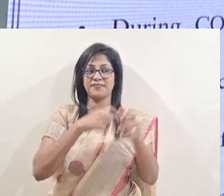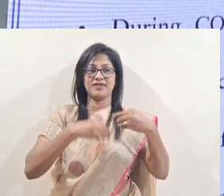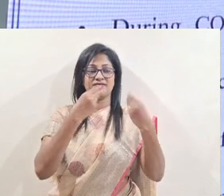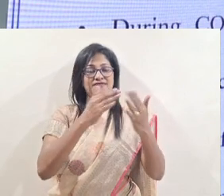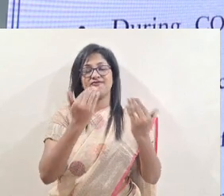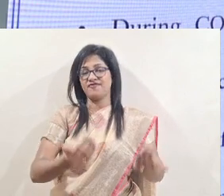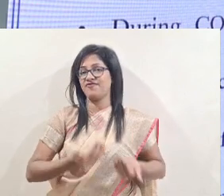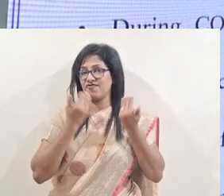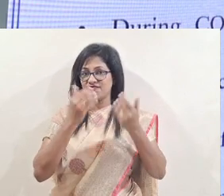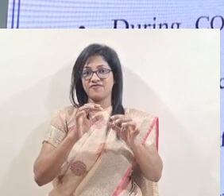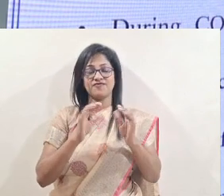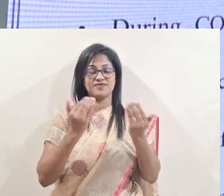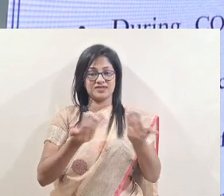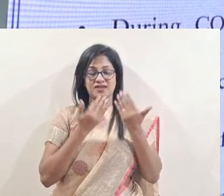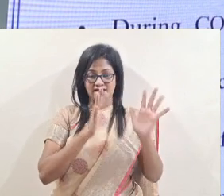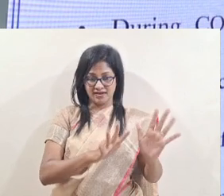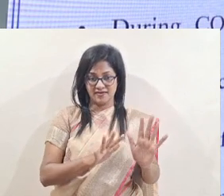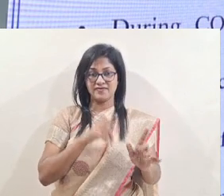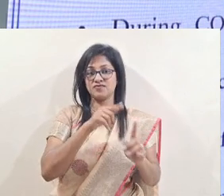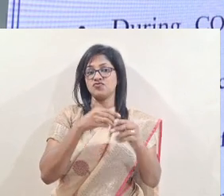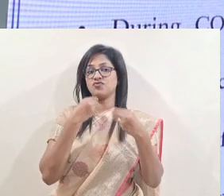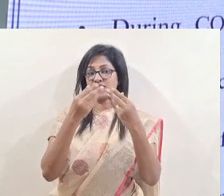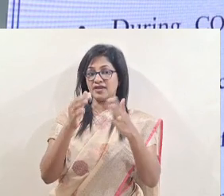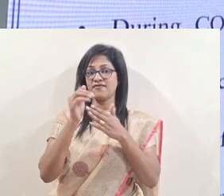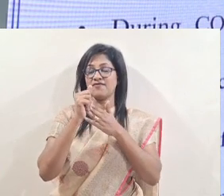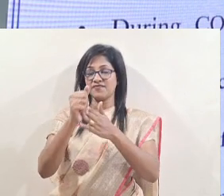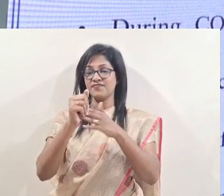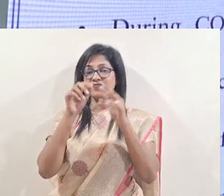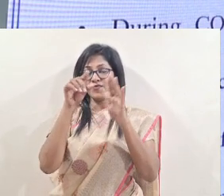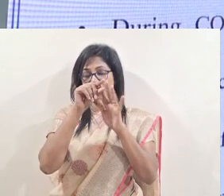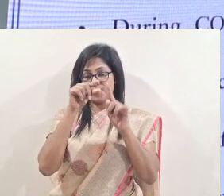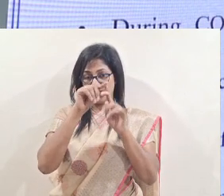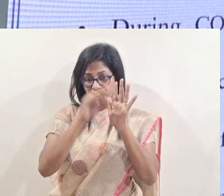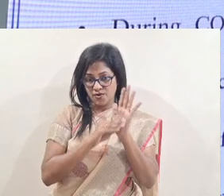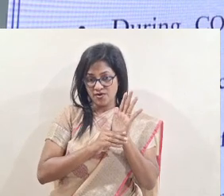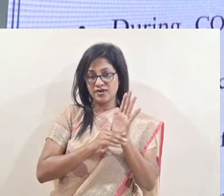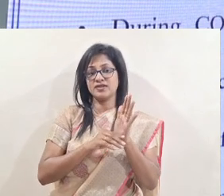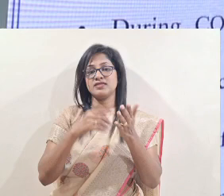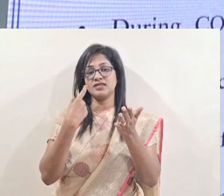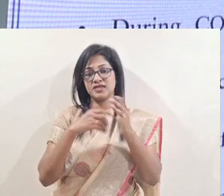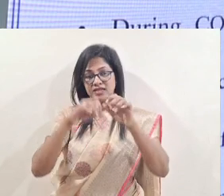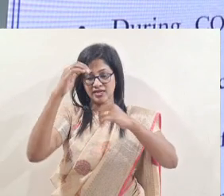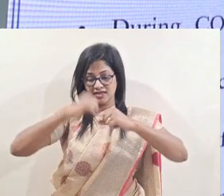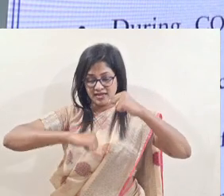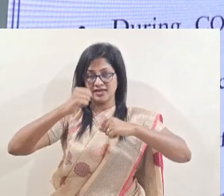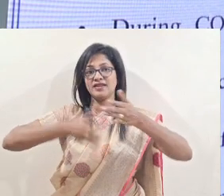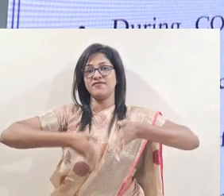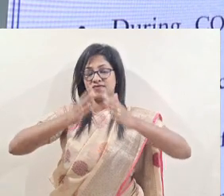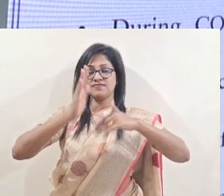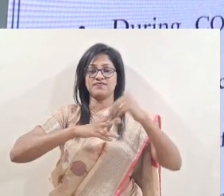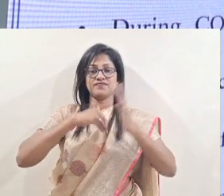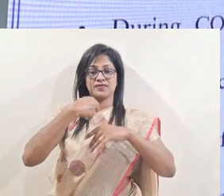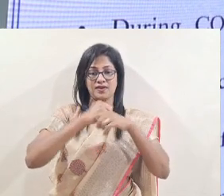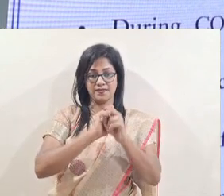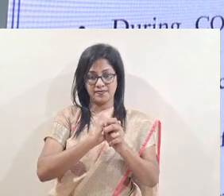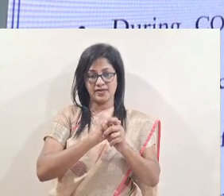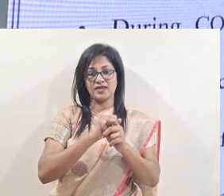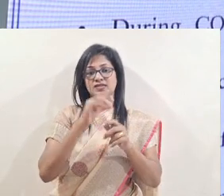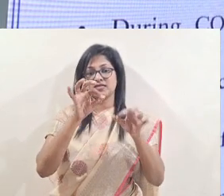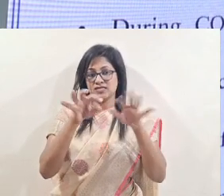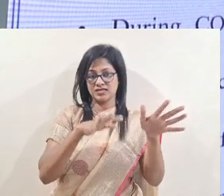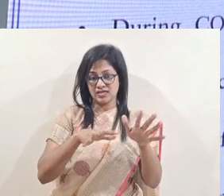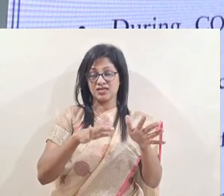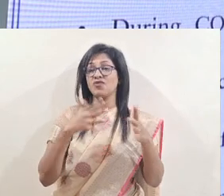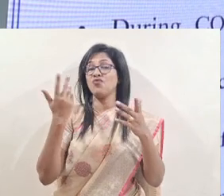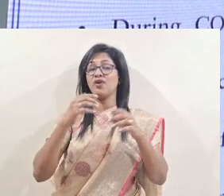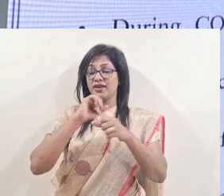This generally highlights the need of policy and infrastructure development to support NMT in larger cities as well, because after COVID-19, the people are not preferring